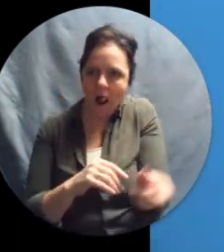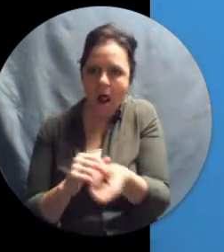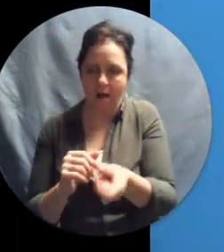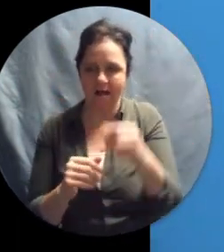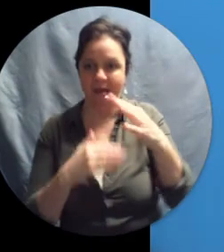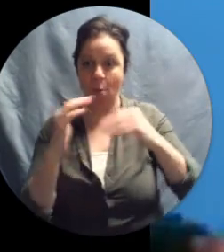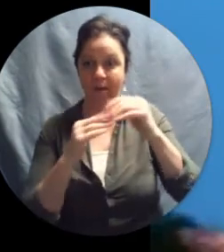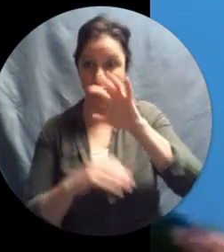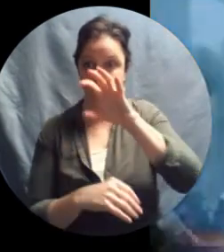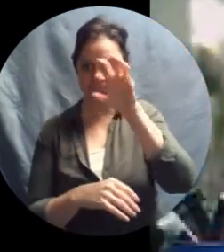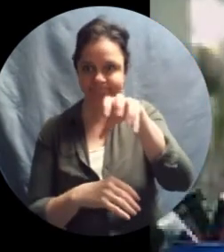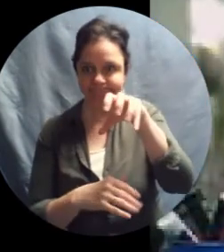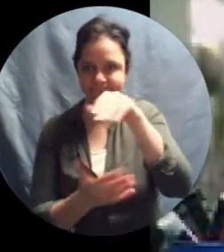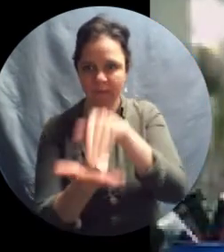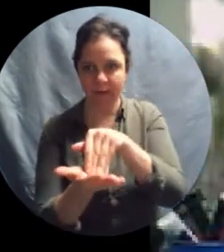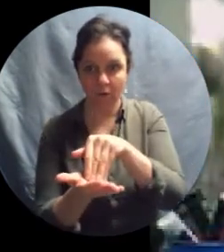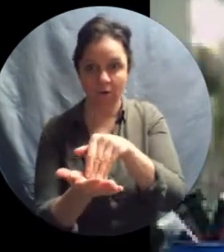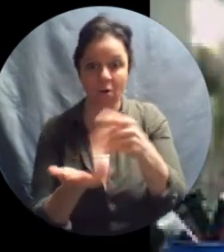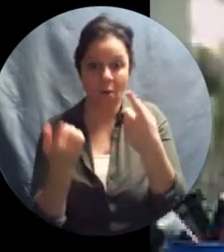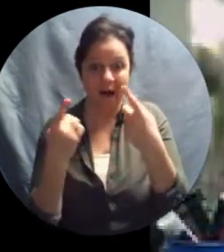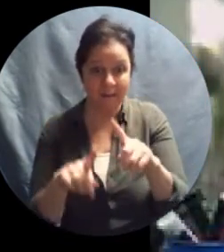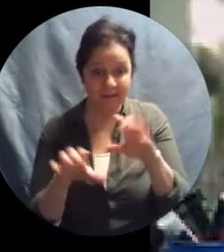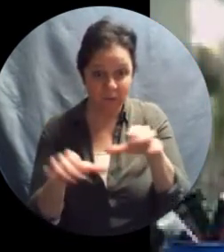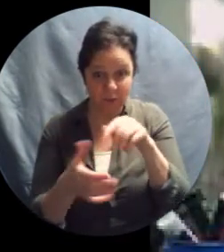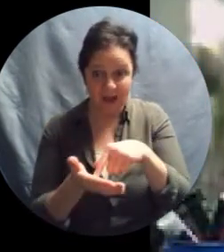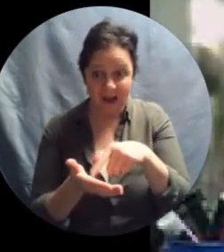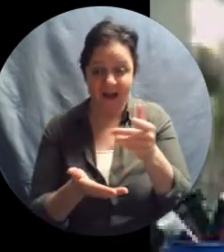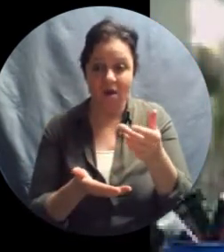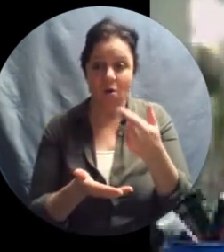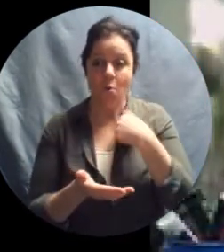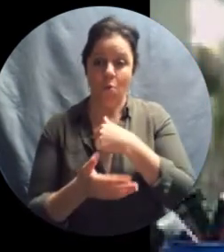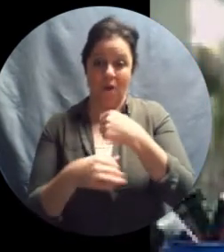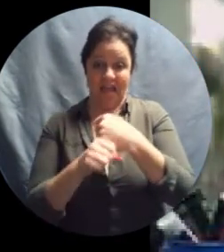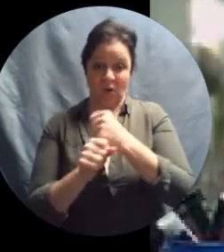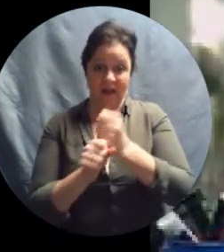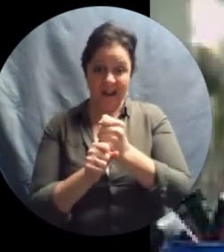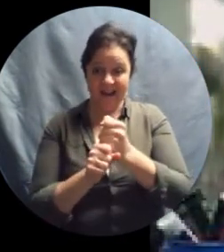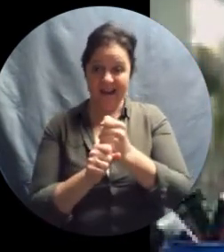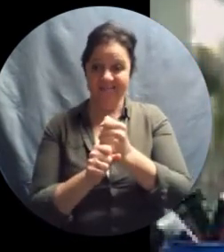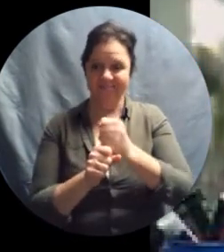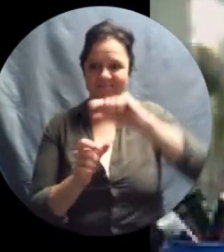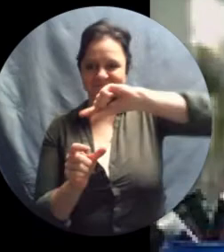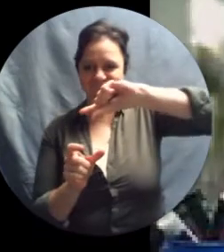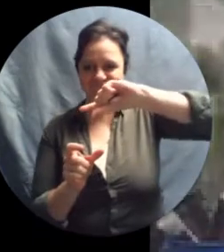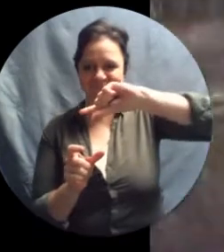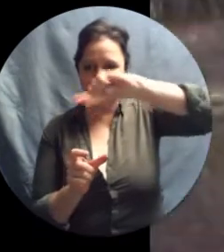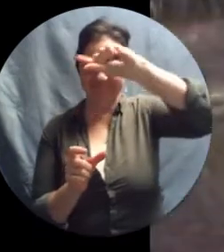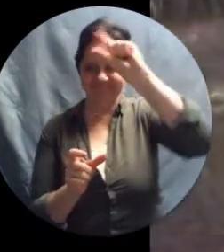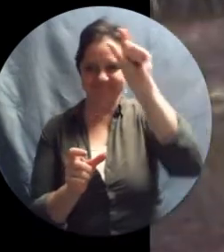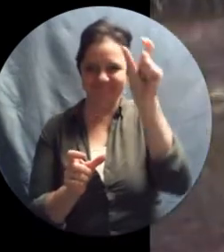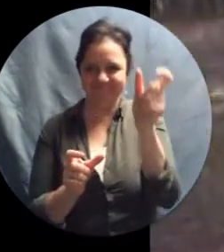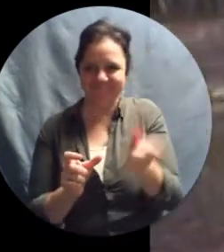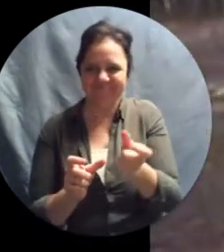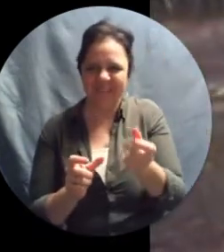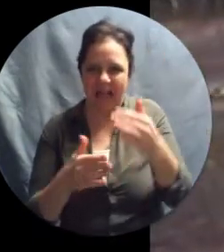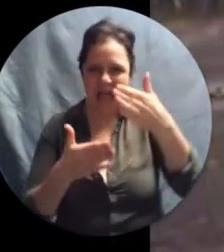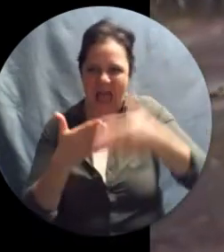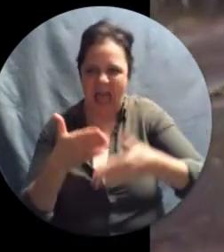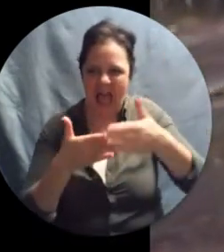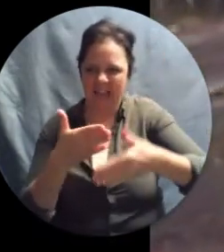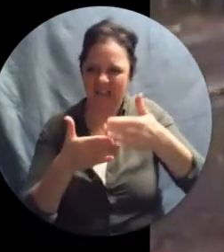all around this. Well, what happens when we do this is we create edges, okay? We create edges to the forest, and this